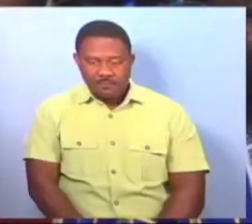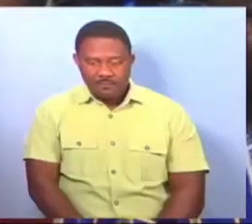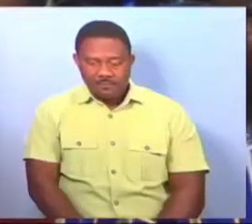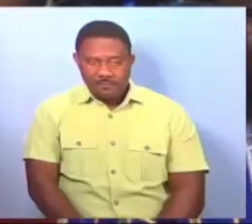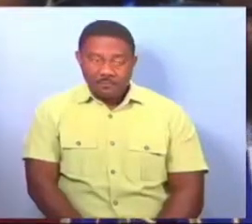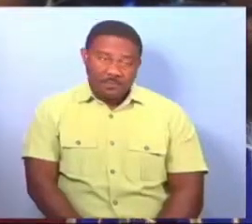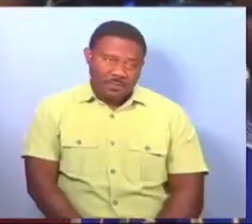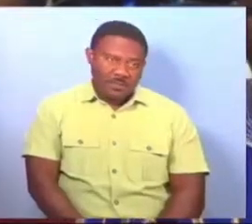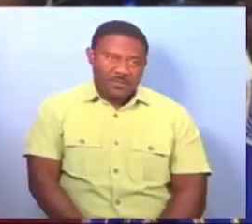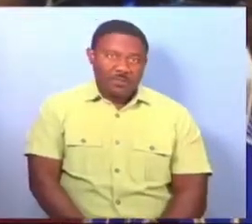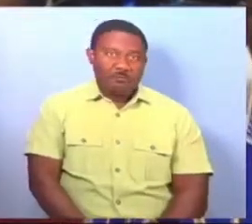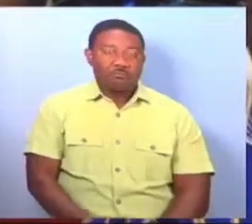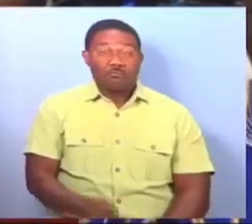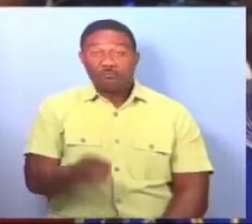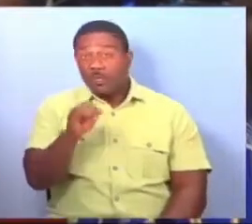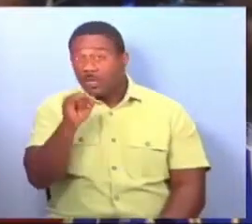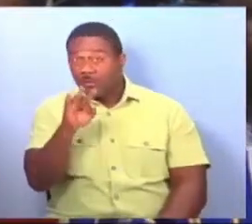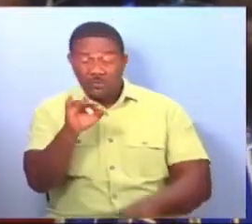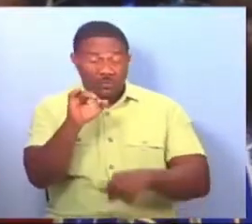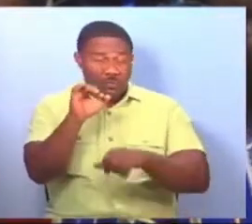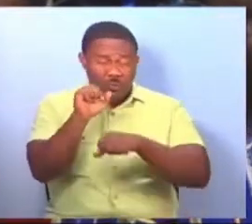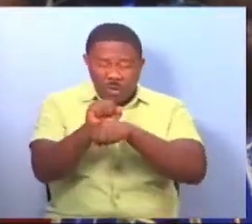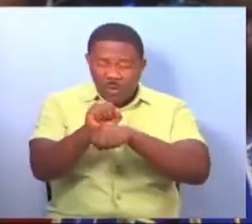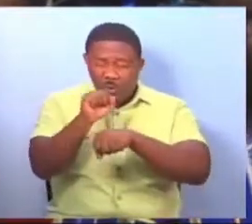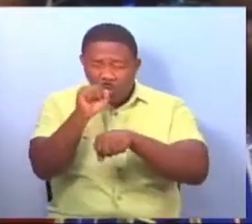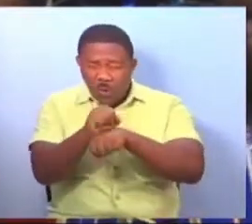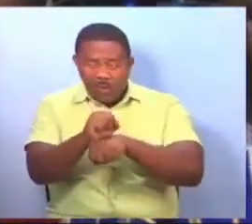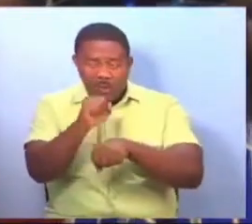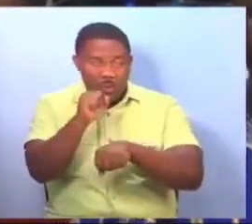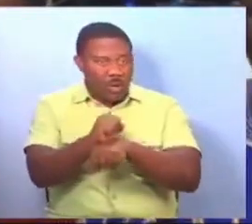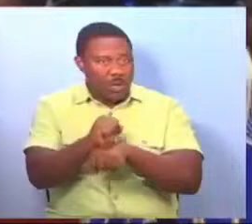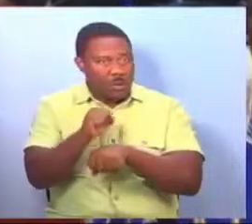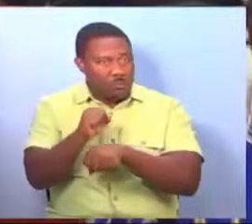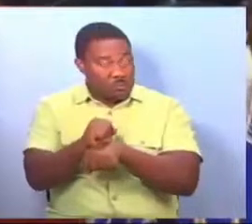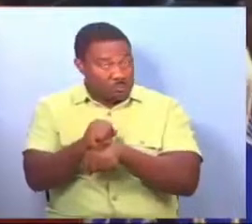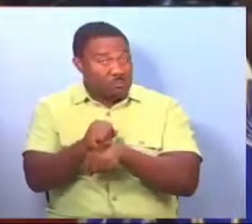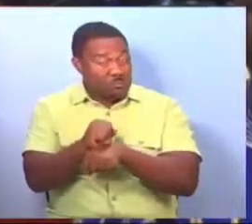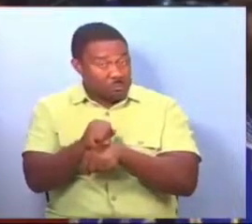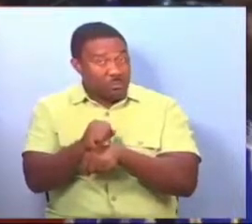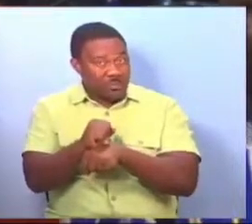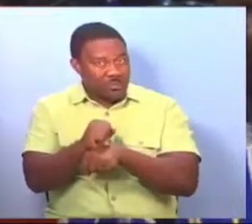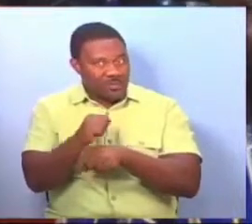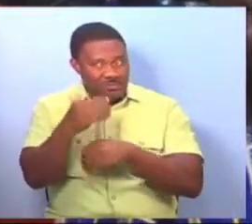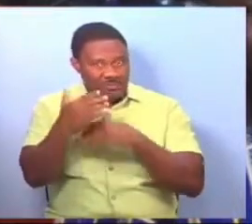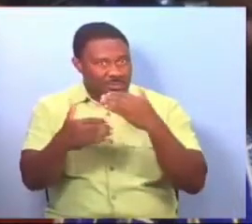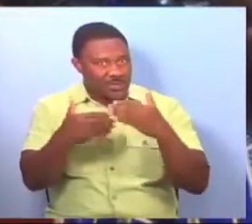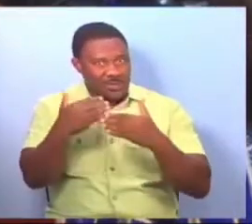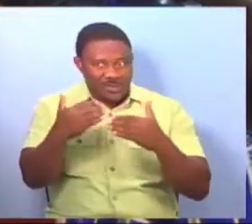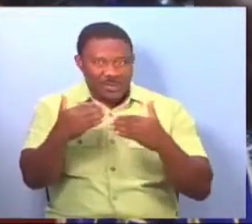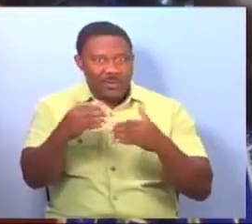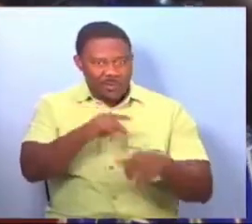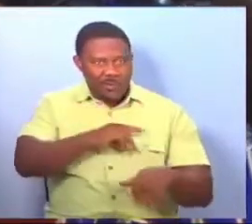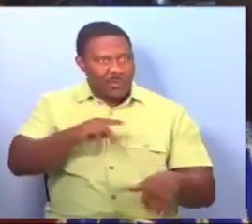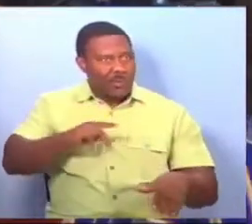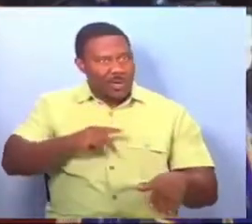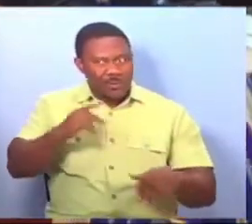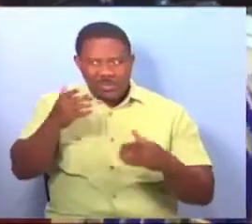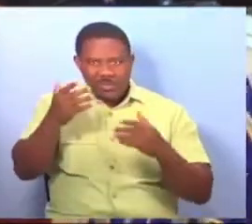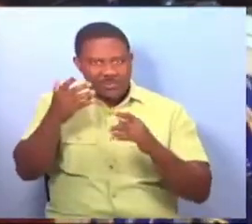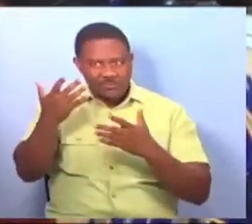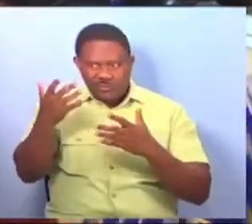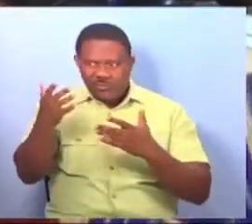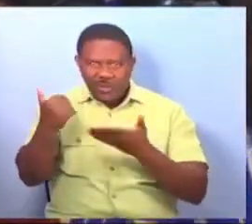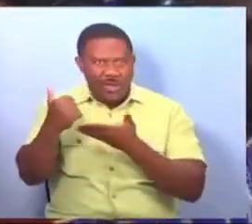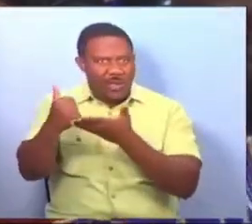work and serve diligently in this house, the house gives you the platform to be seen globally,